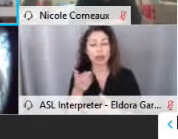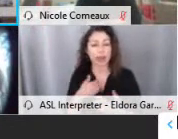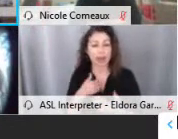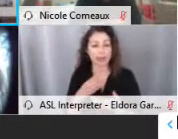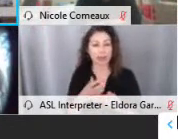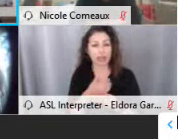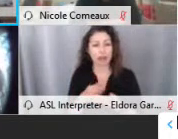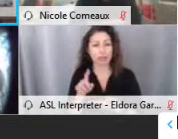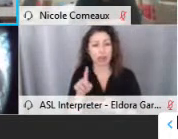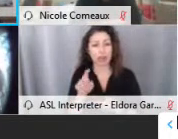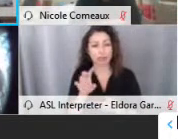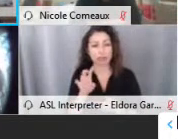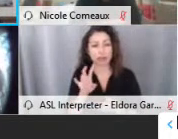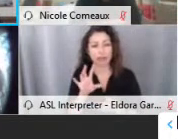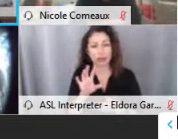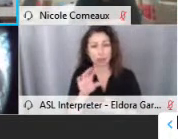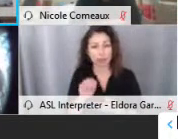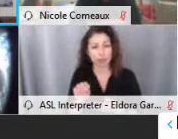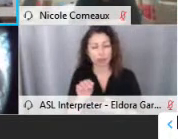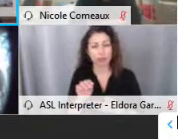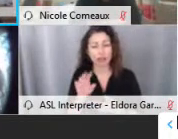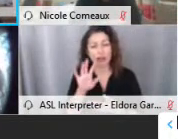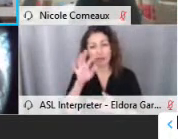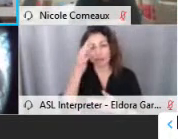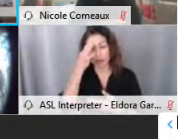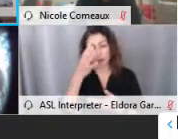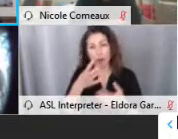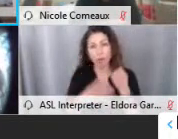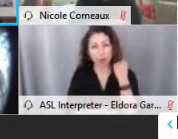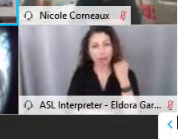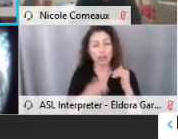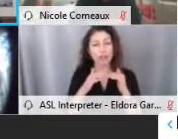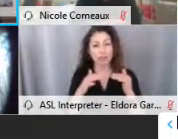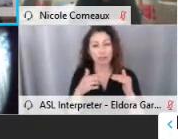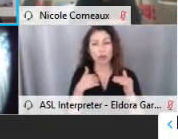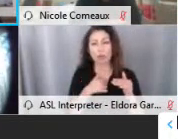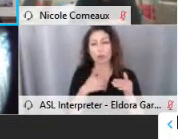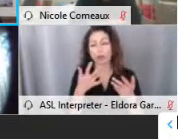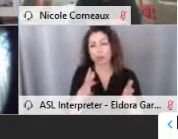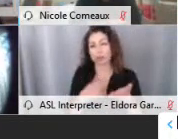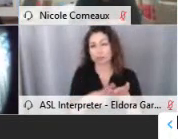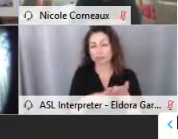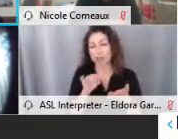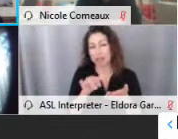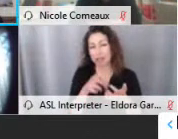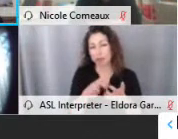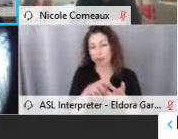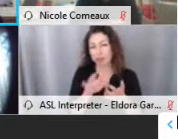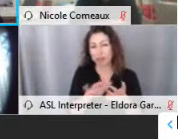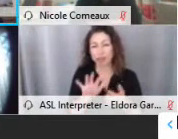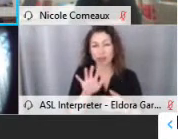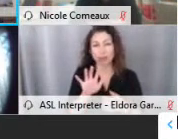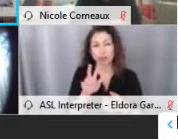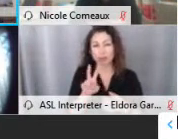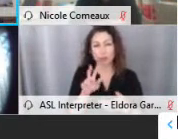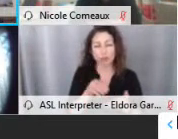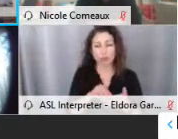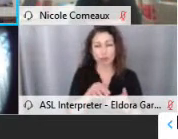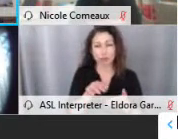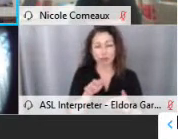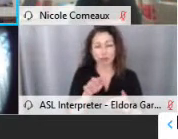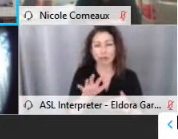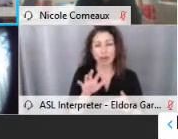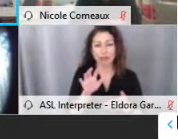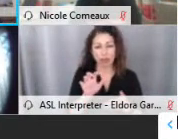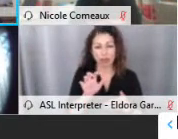about 175% of the federal poverty level, which, as we talked about earlier, is roughly about $2,514